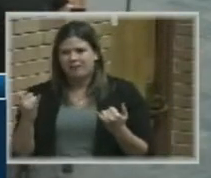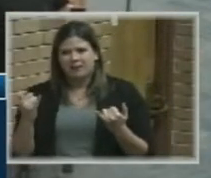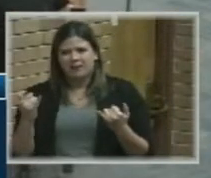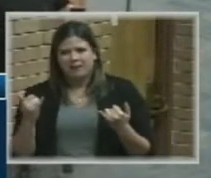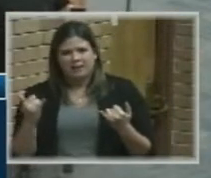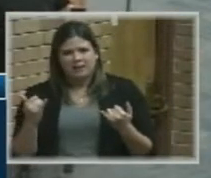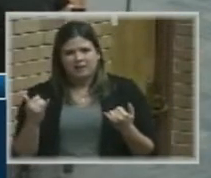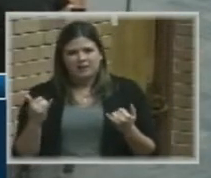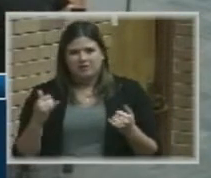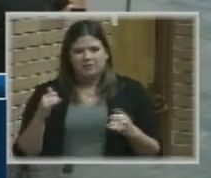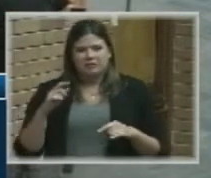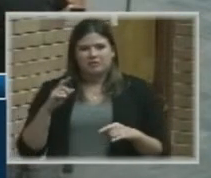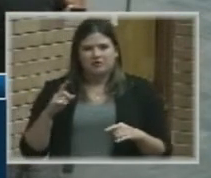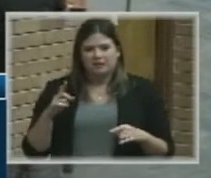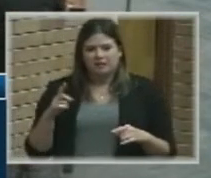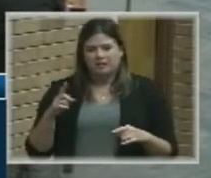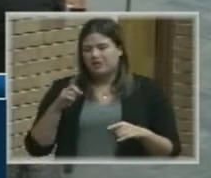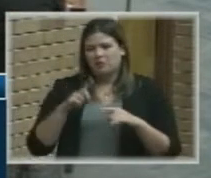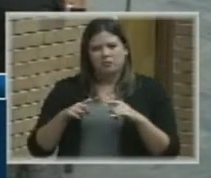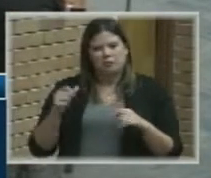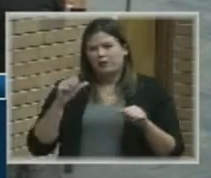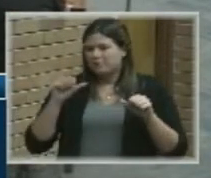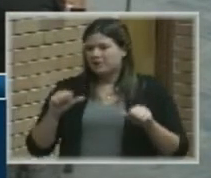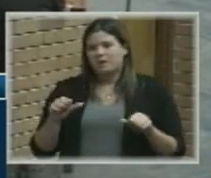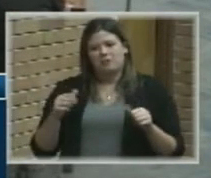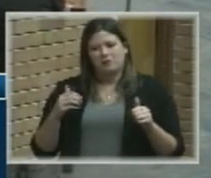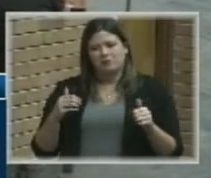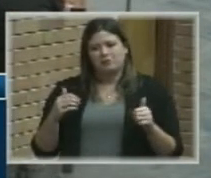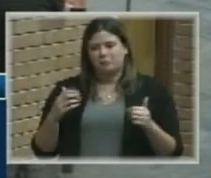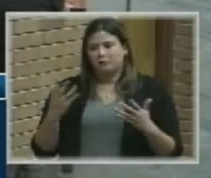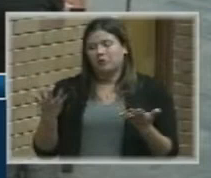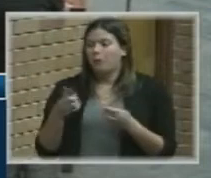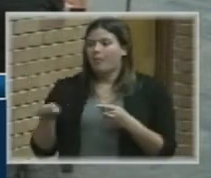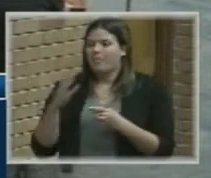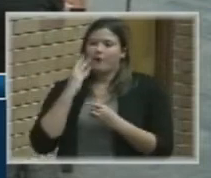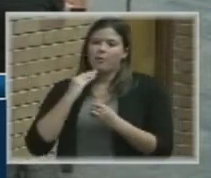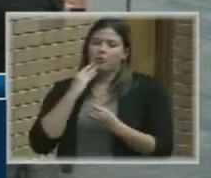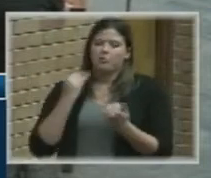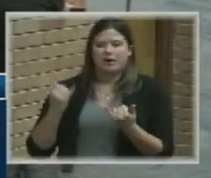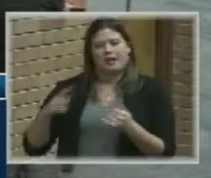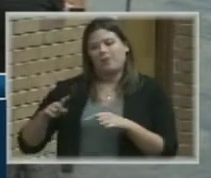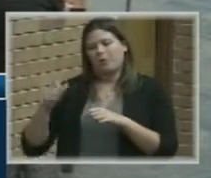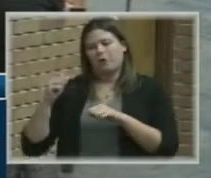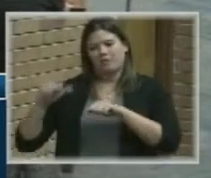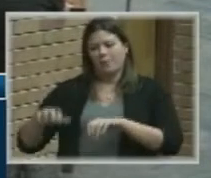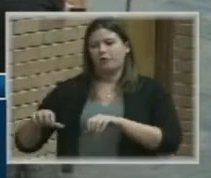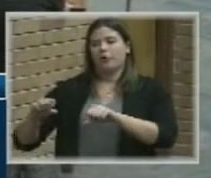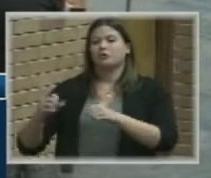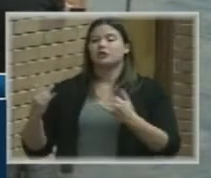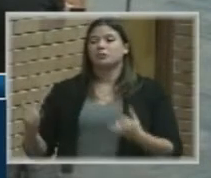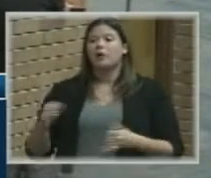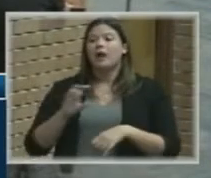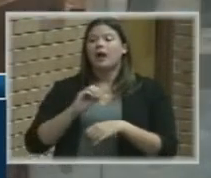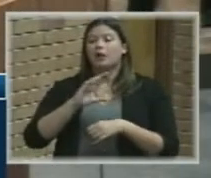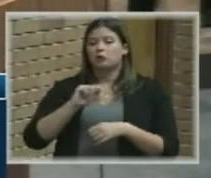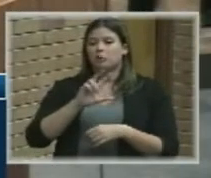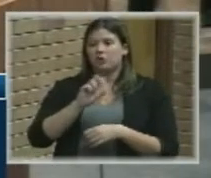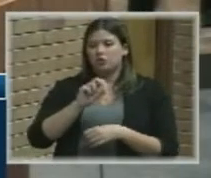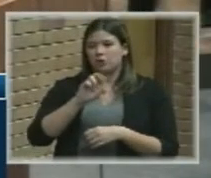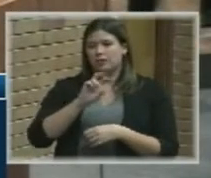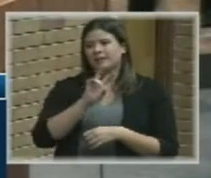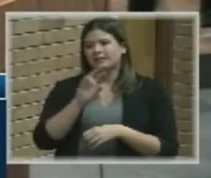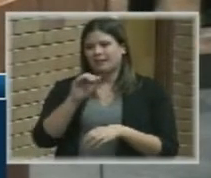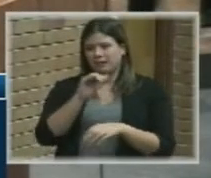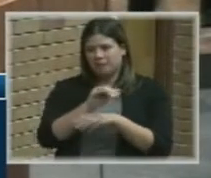able to go through what they're going through, but it'll be worth it in the end. So October 30th, 7 p.m. in the boardroom next to Canandaigua